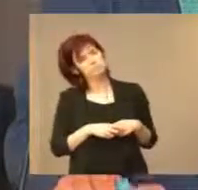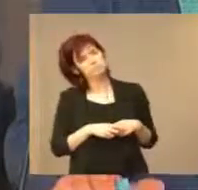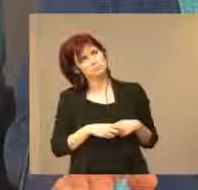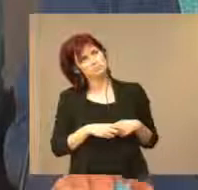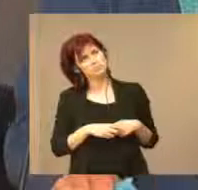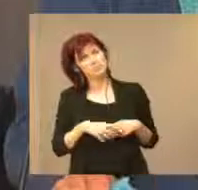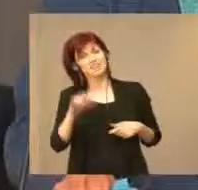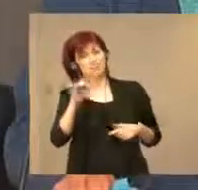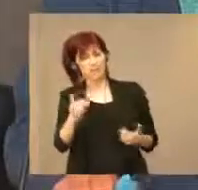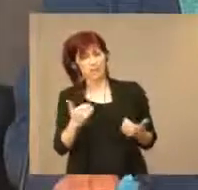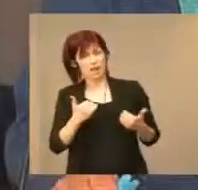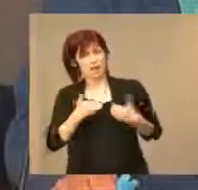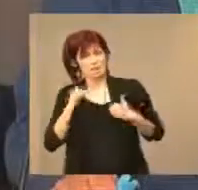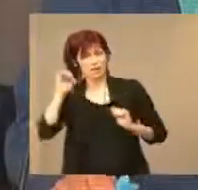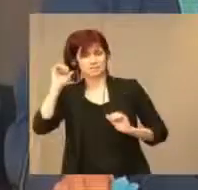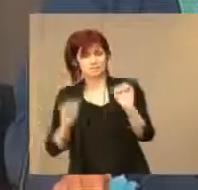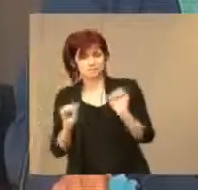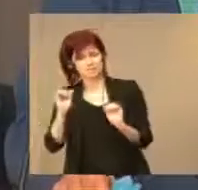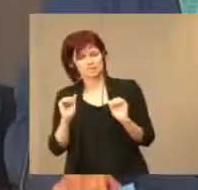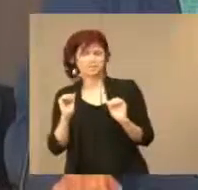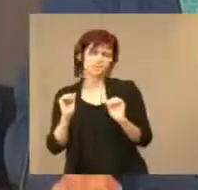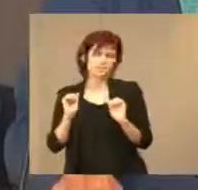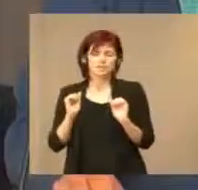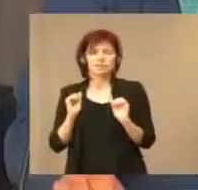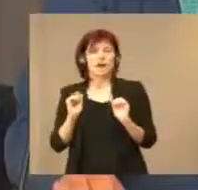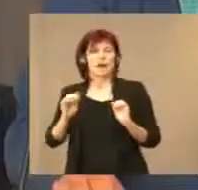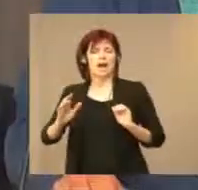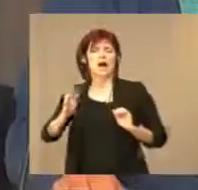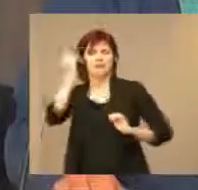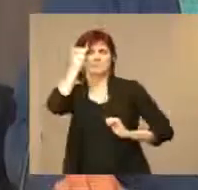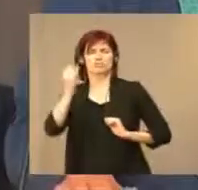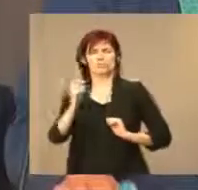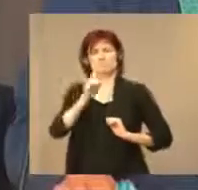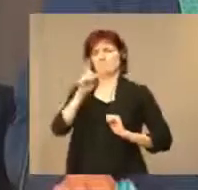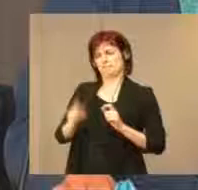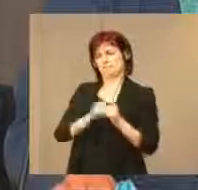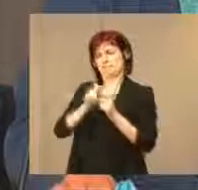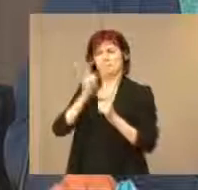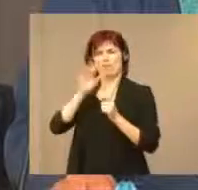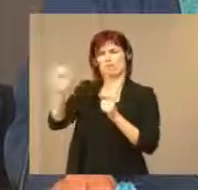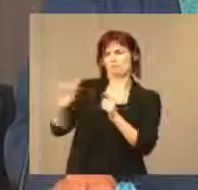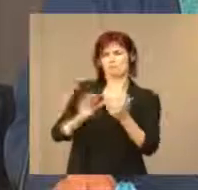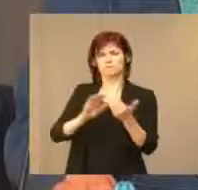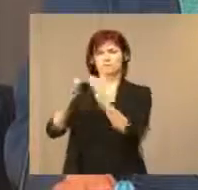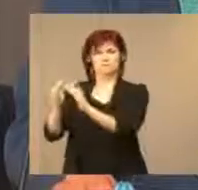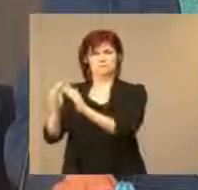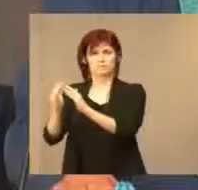something that is very individual to the community, because we know, for example, that you know, there are building codes, and there